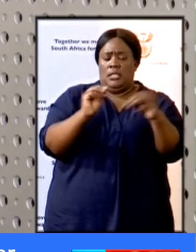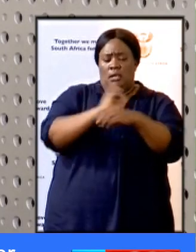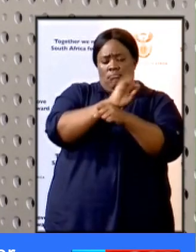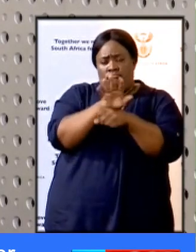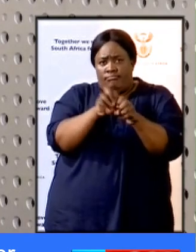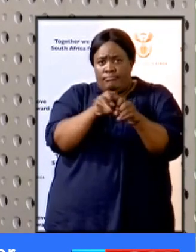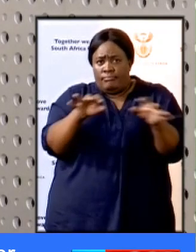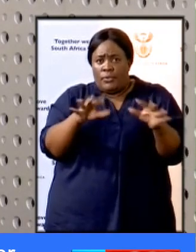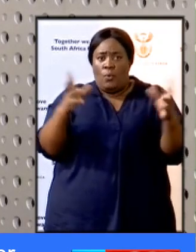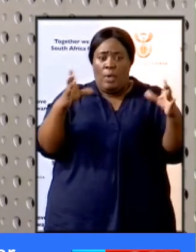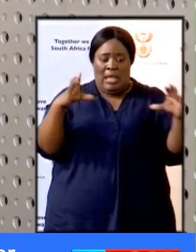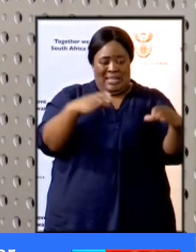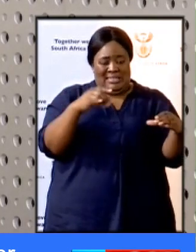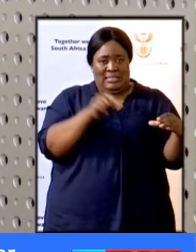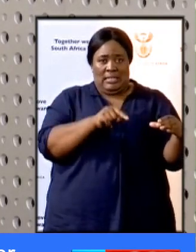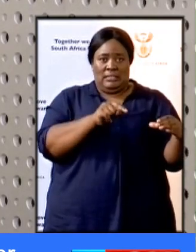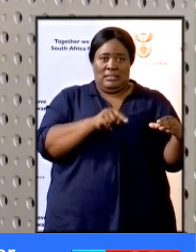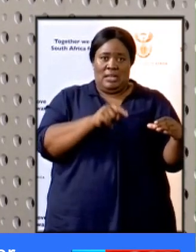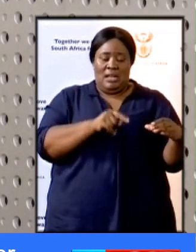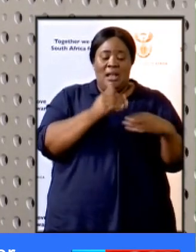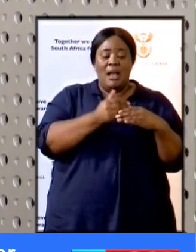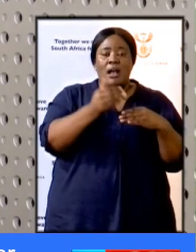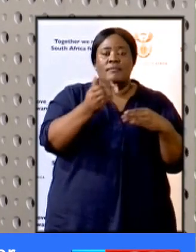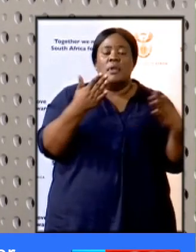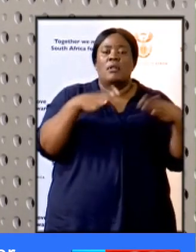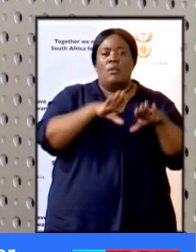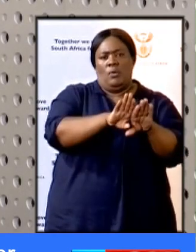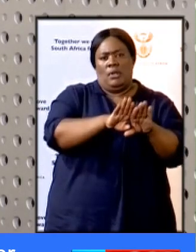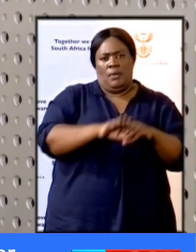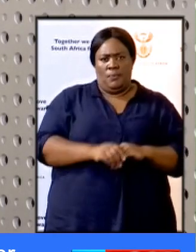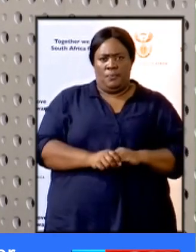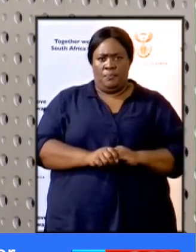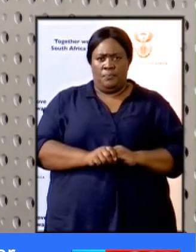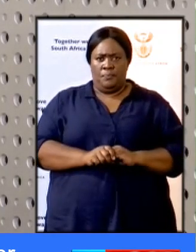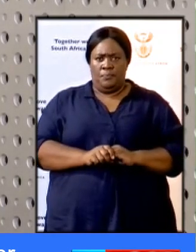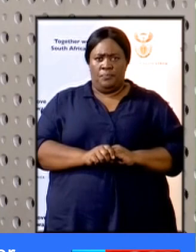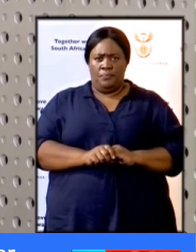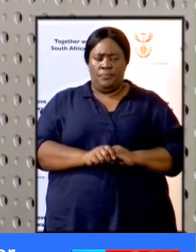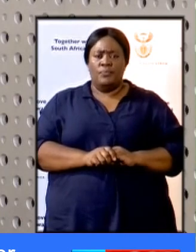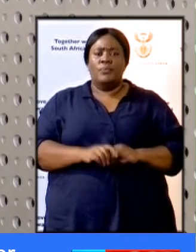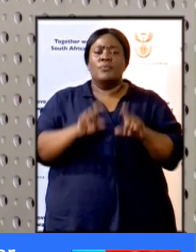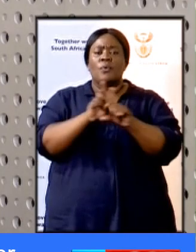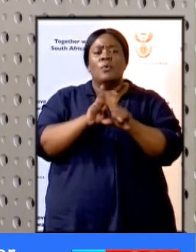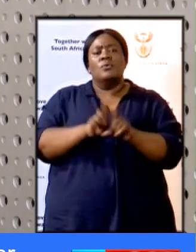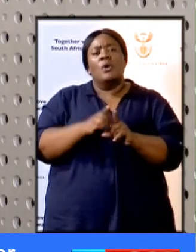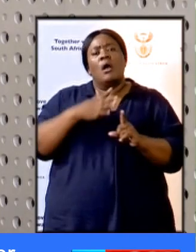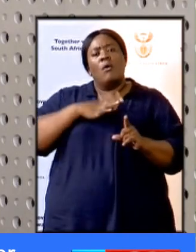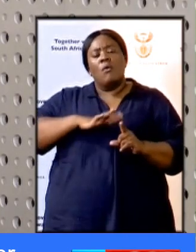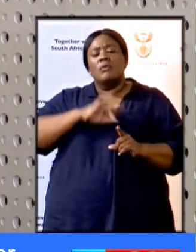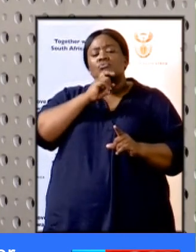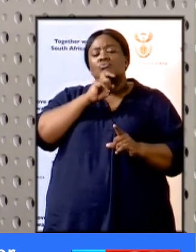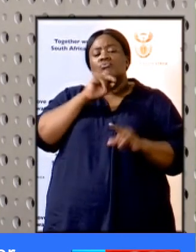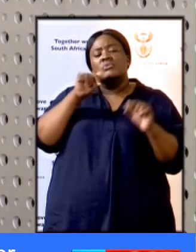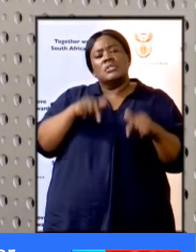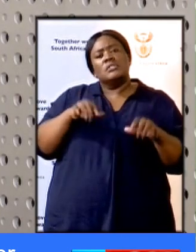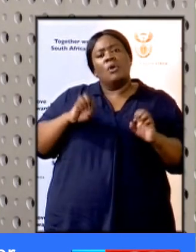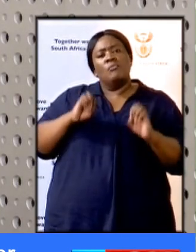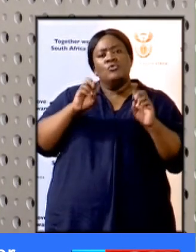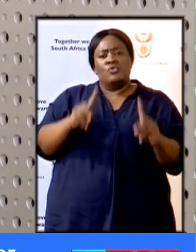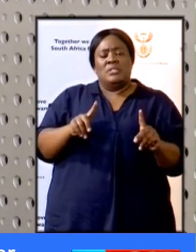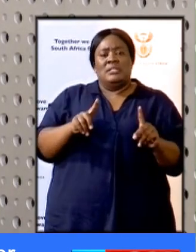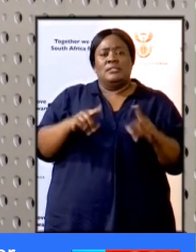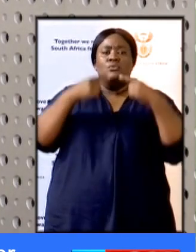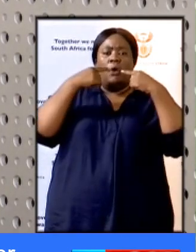in the sector post-lockdown. I therefore would like to take this opportunity to announce that